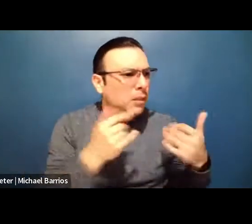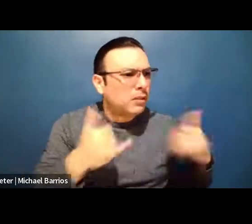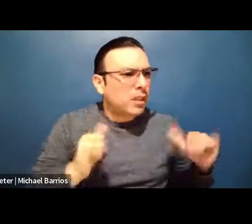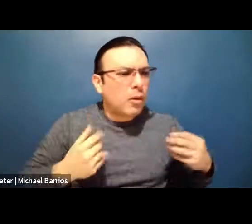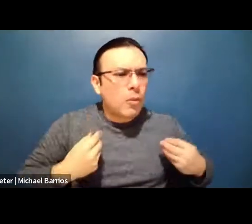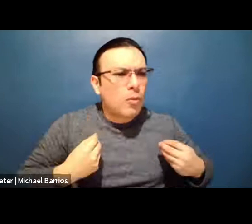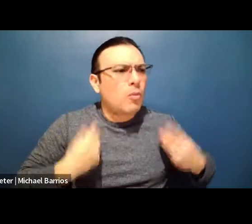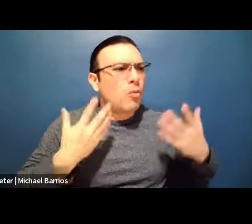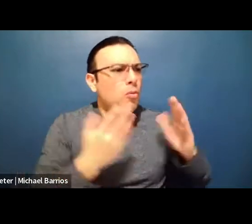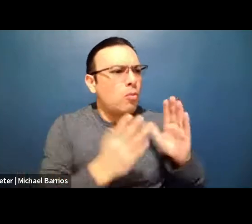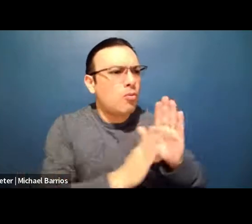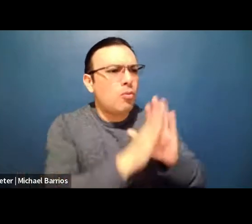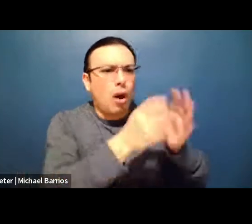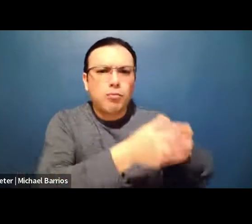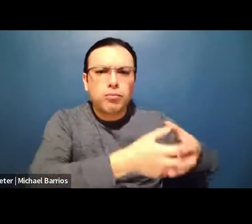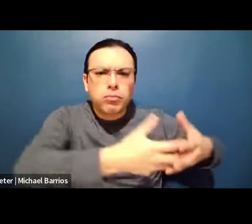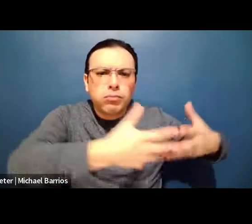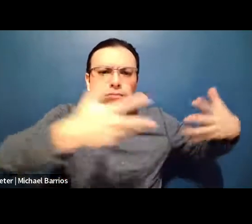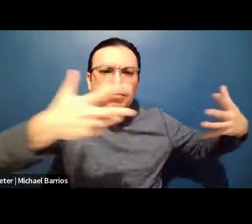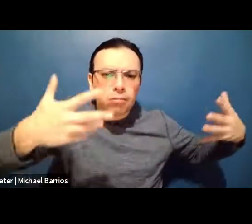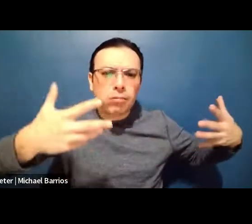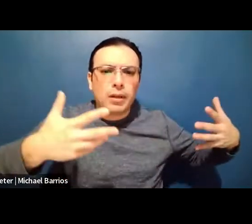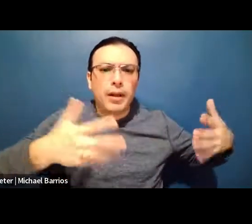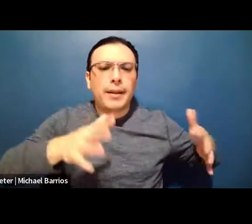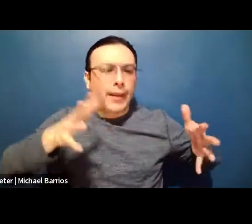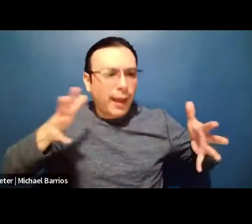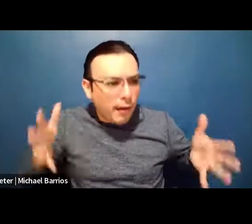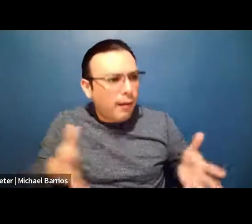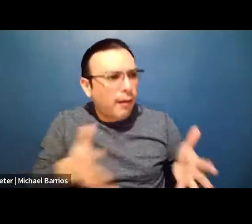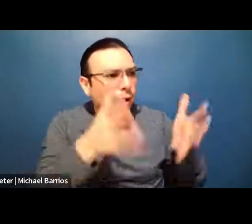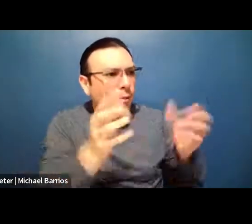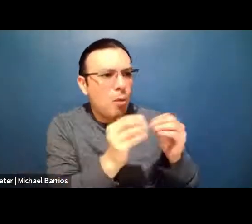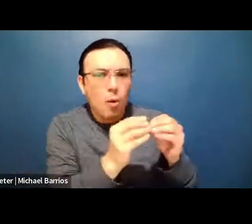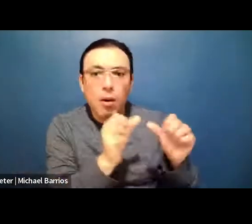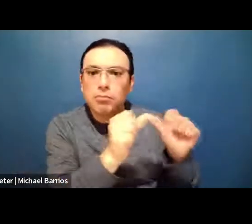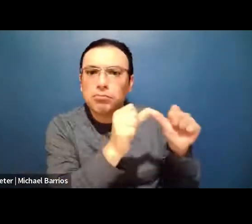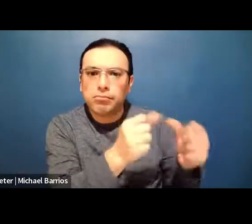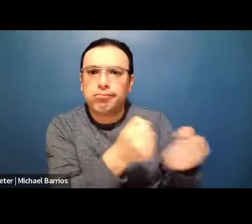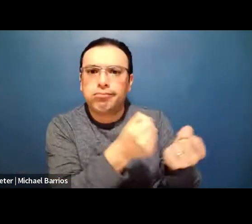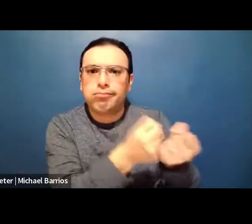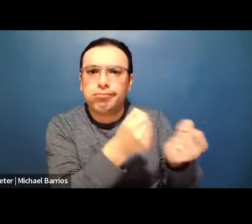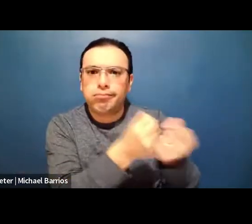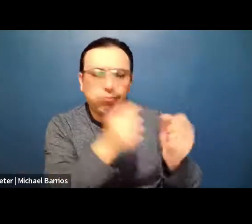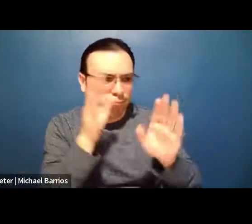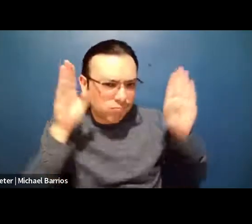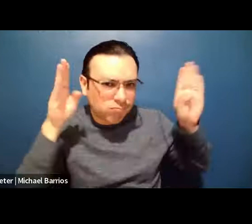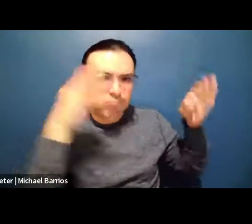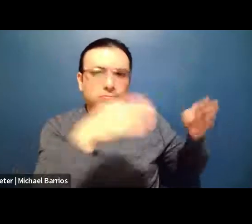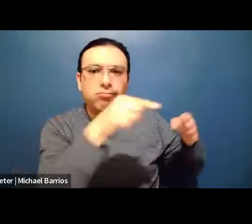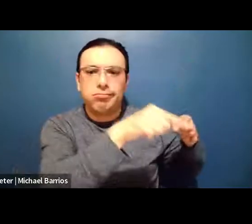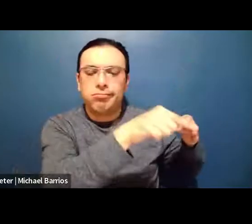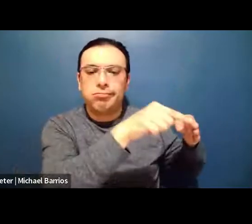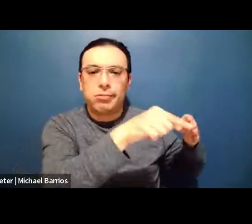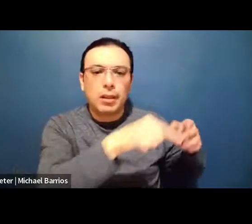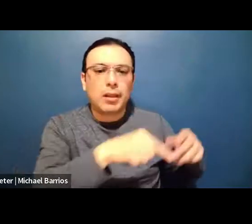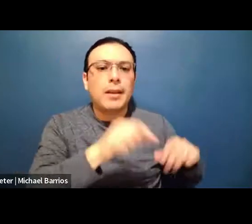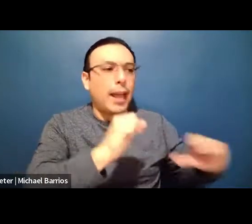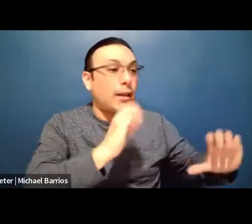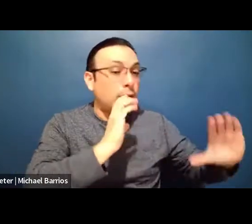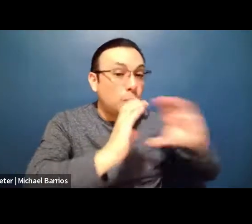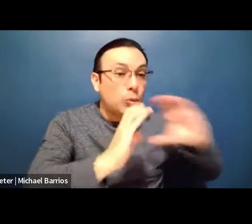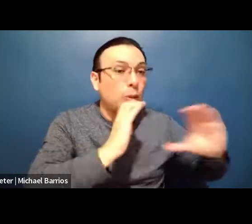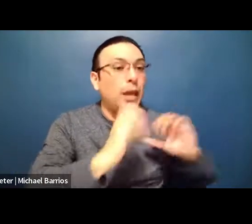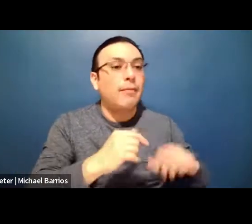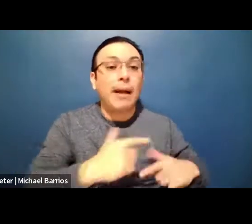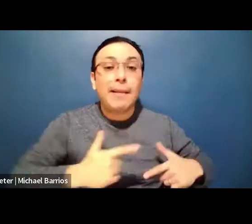can promote flourishing, including communicating, navigating, and